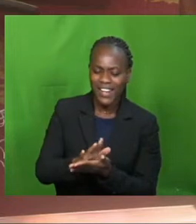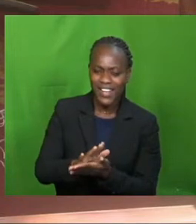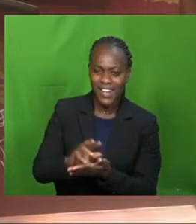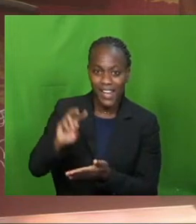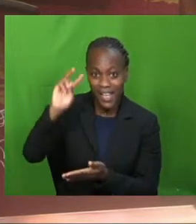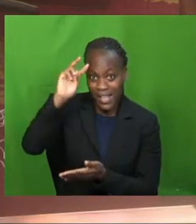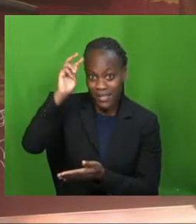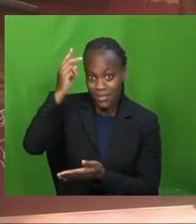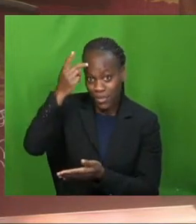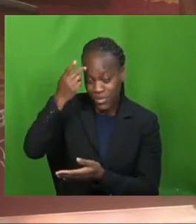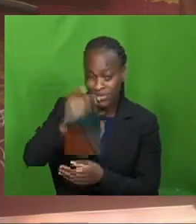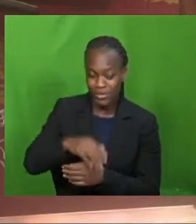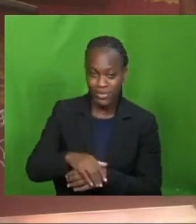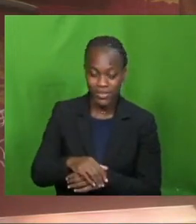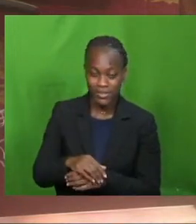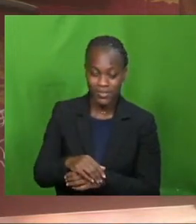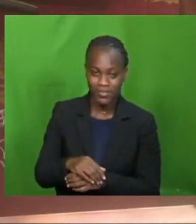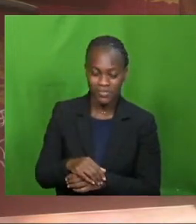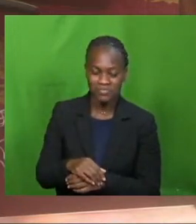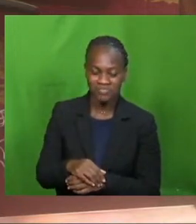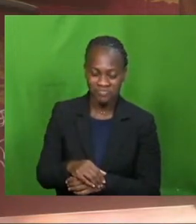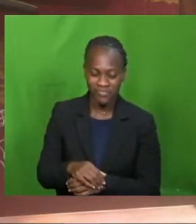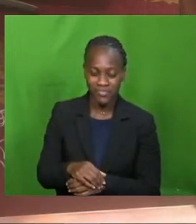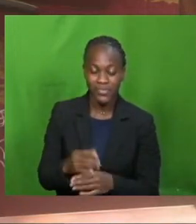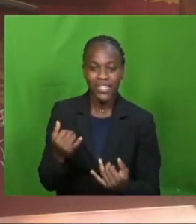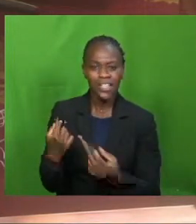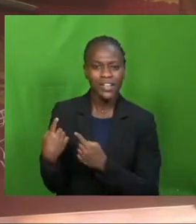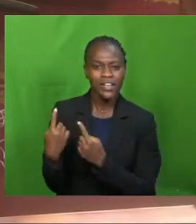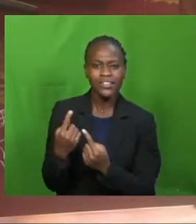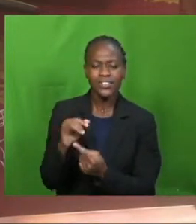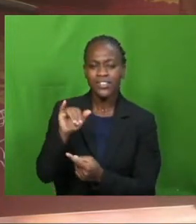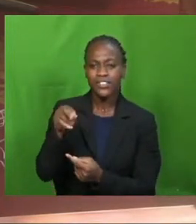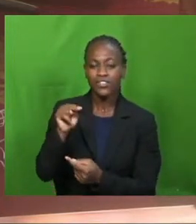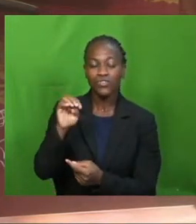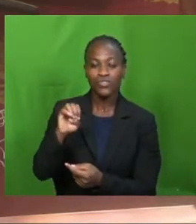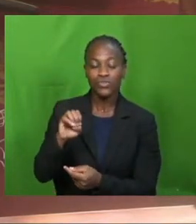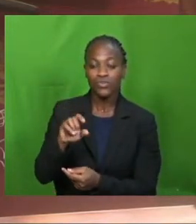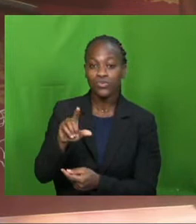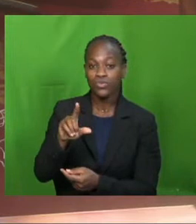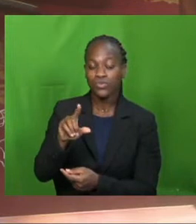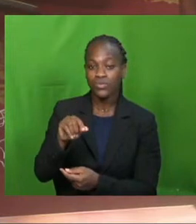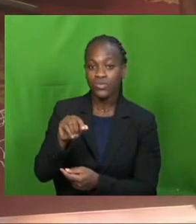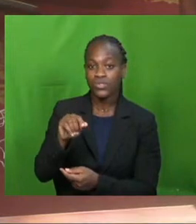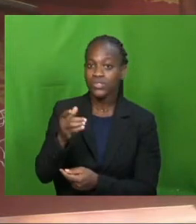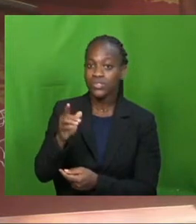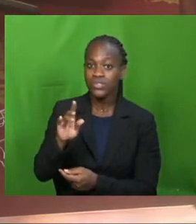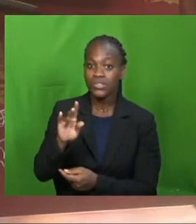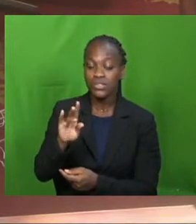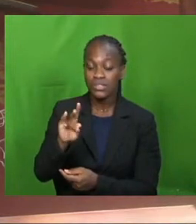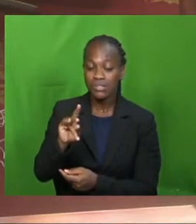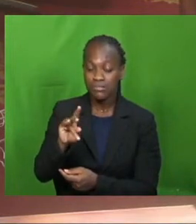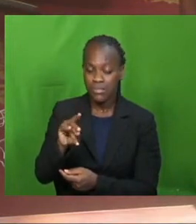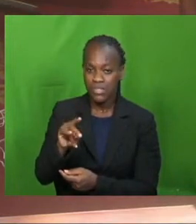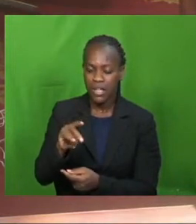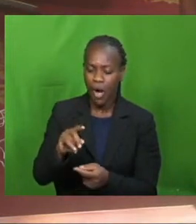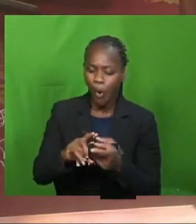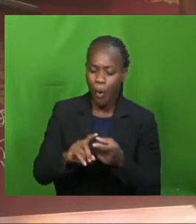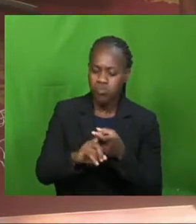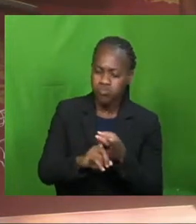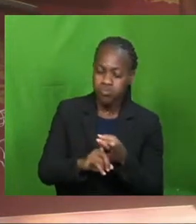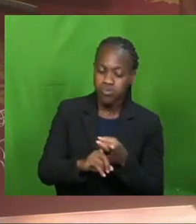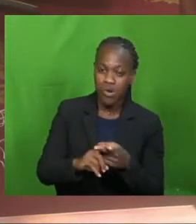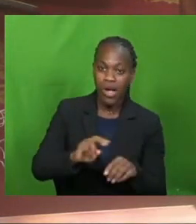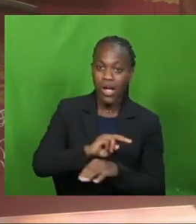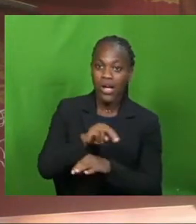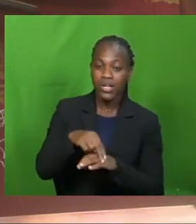Mr. Speaker, since June 2019, the Ministry of Information, working closely with the National Media Commission